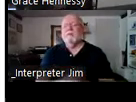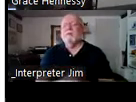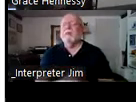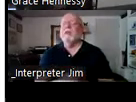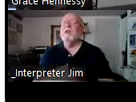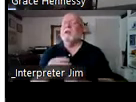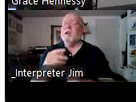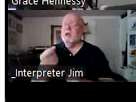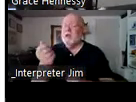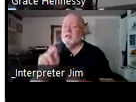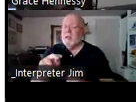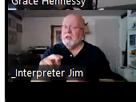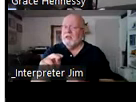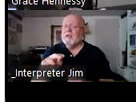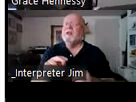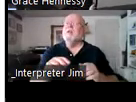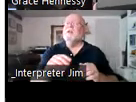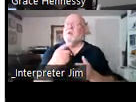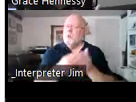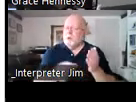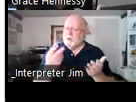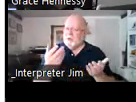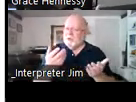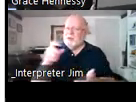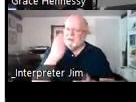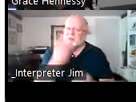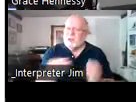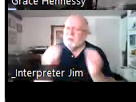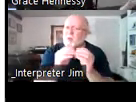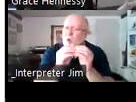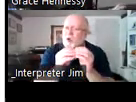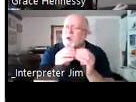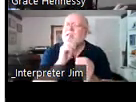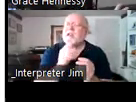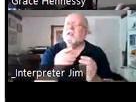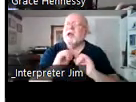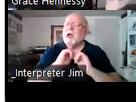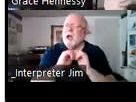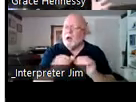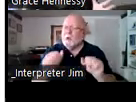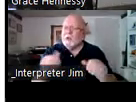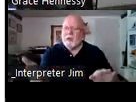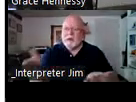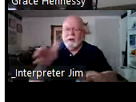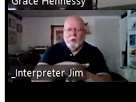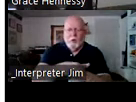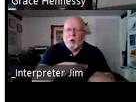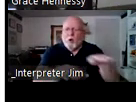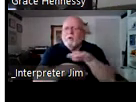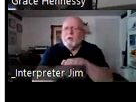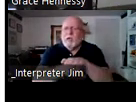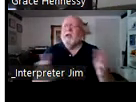that, I think is interesting, and what we need to see more of is sort of do a little bit more of overlay of putting these types of data